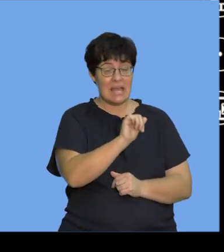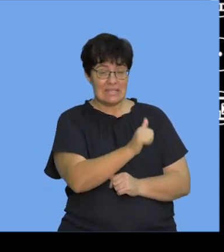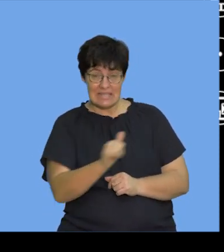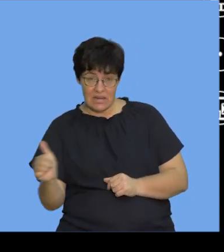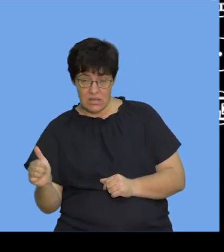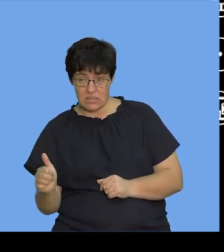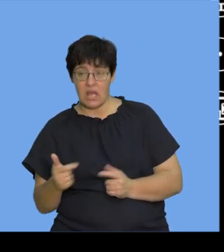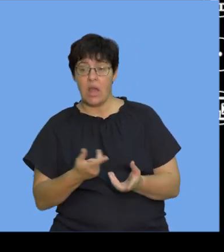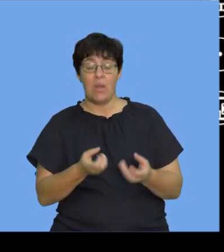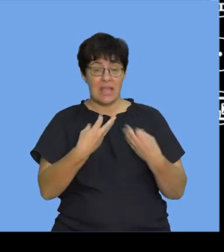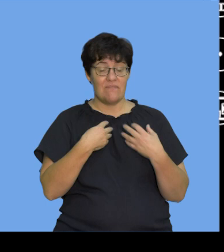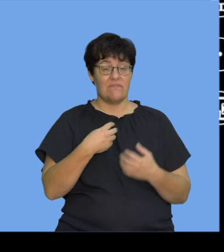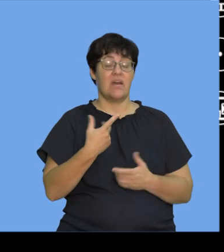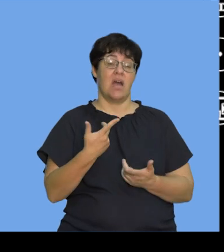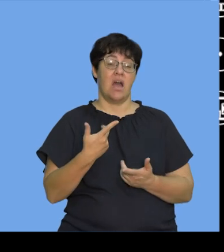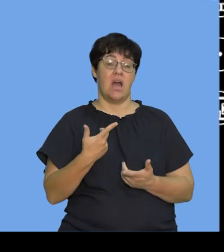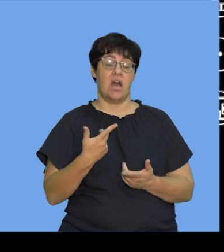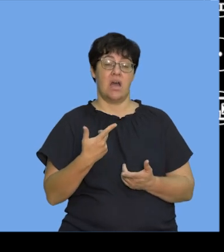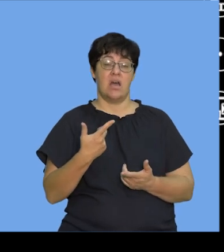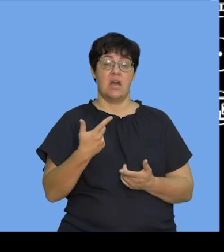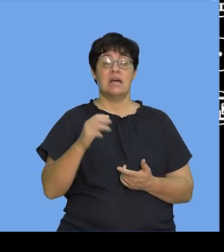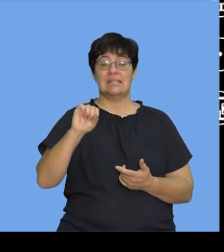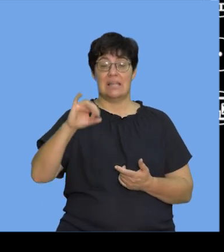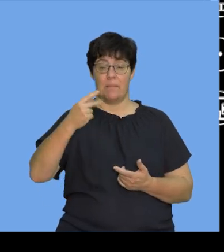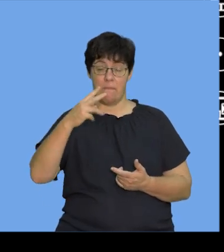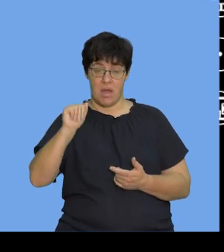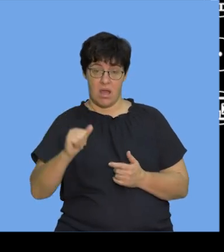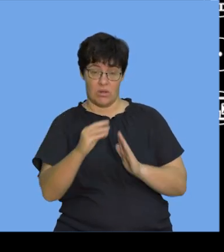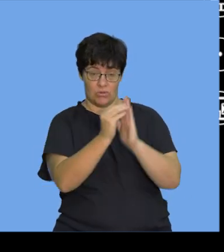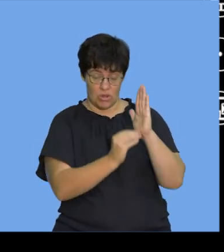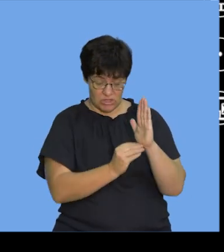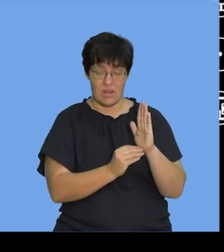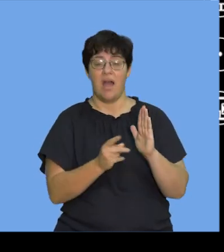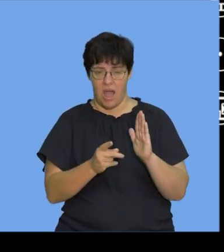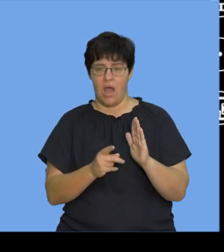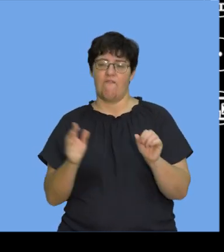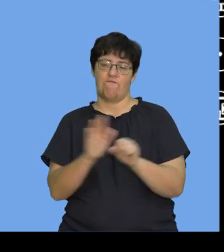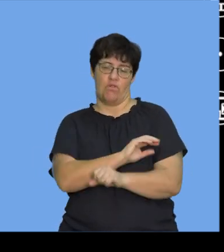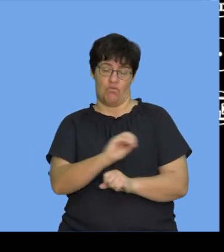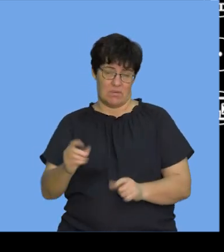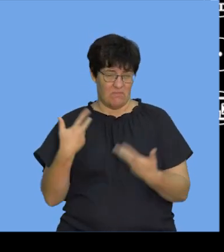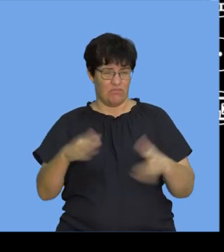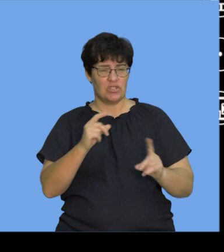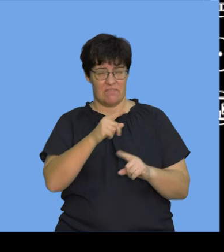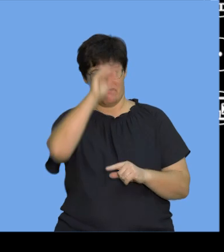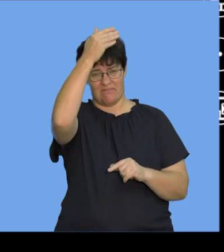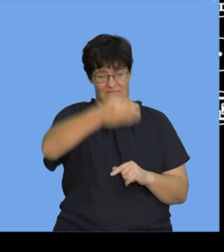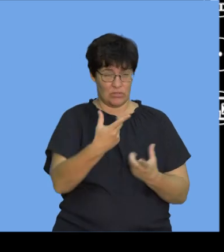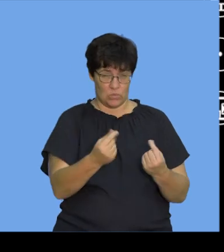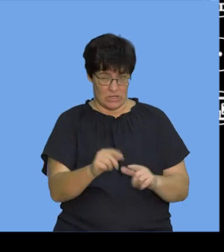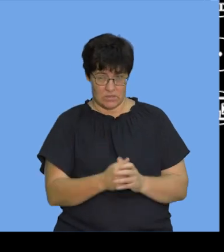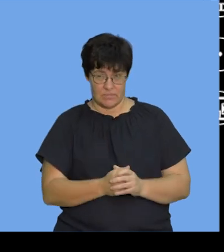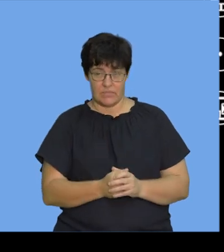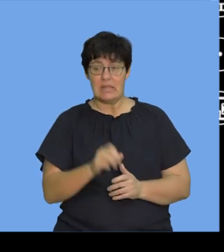sigma notation. I did give you those notes for you to please look at. Also, the sigma notation of a series